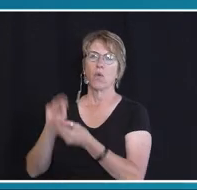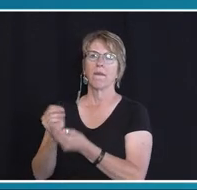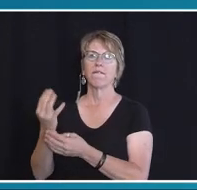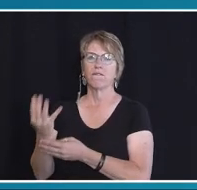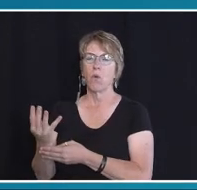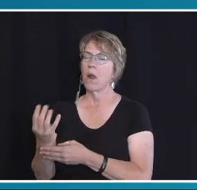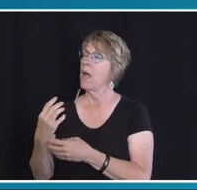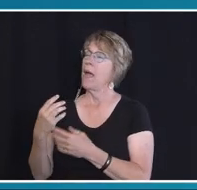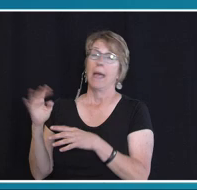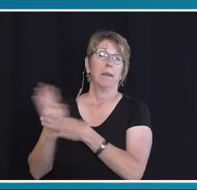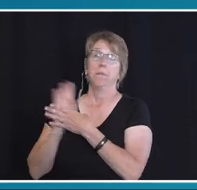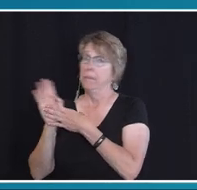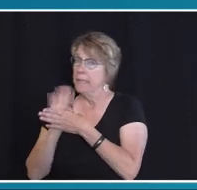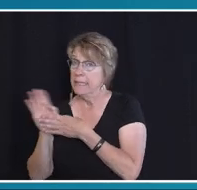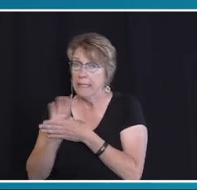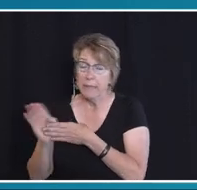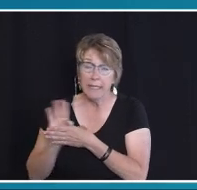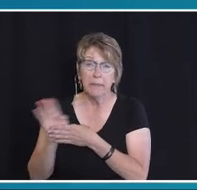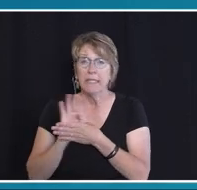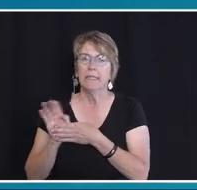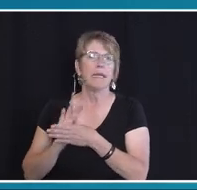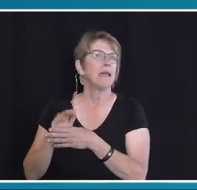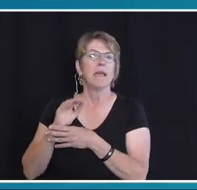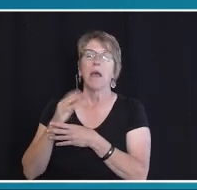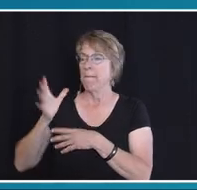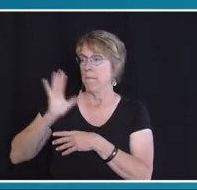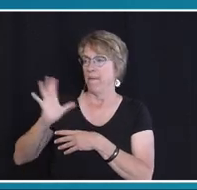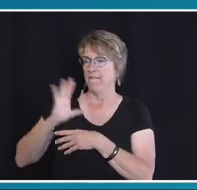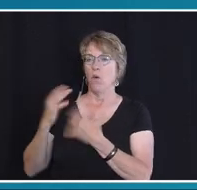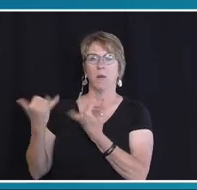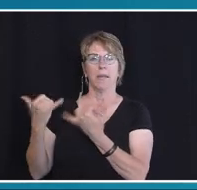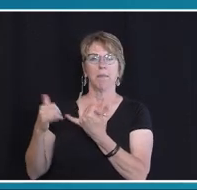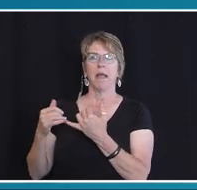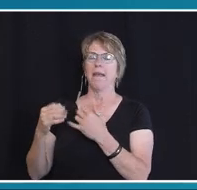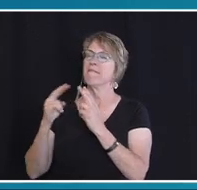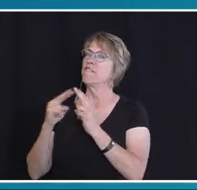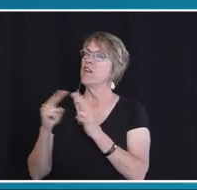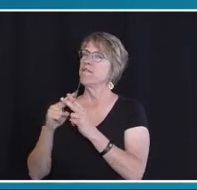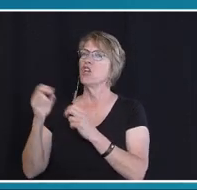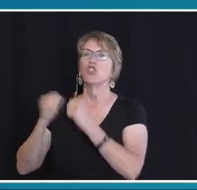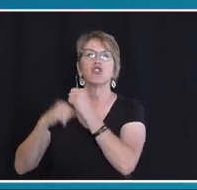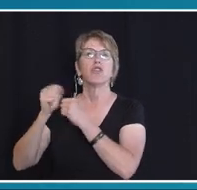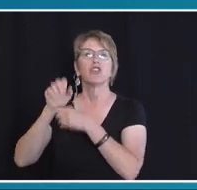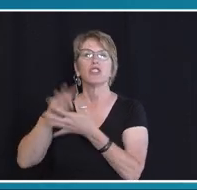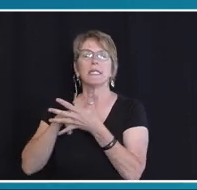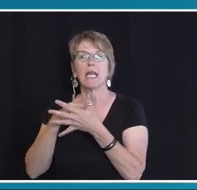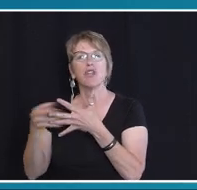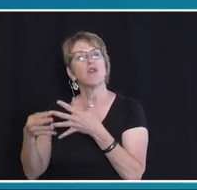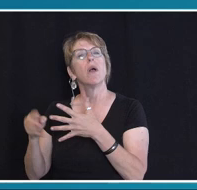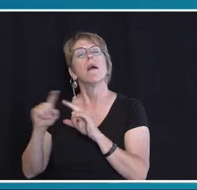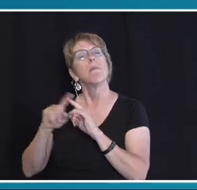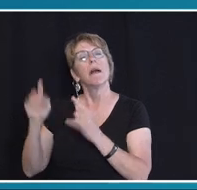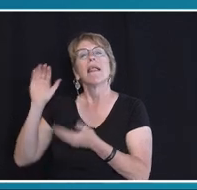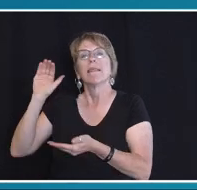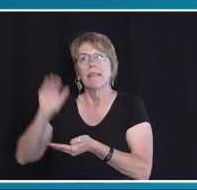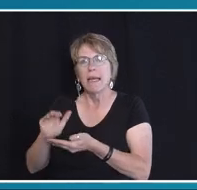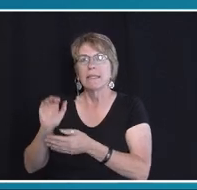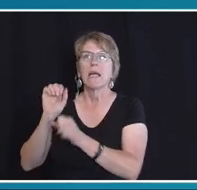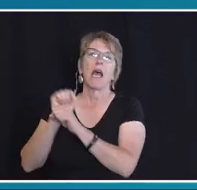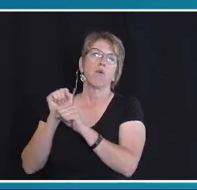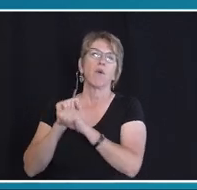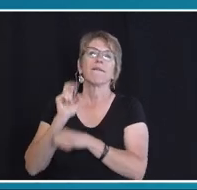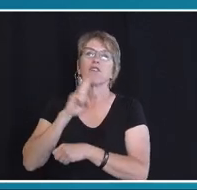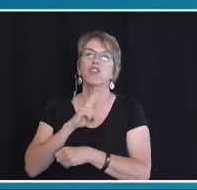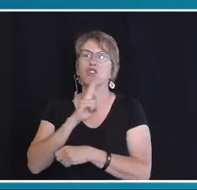I did when I was playing. At least it's not as structured as it was when I was playing, so it feels more busy. But other than that, I still work for the Minnesota